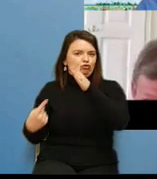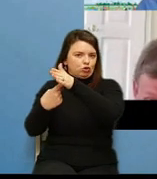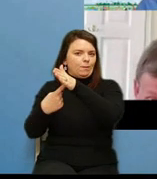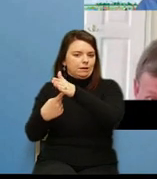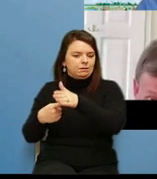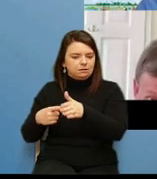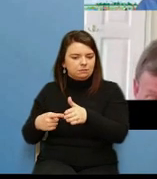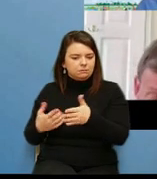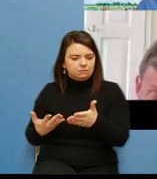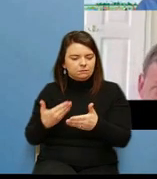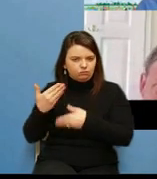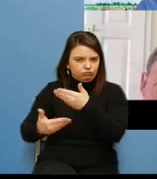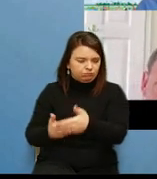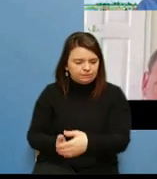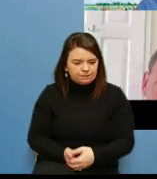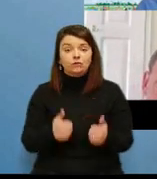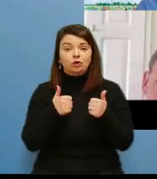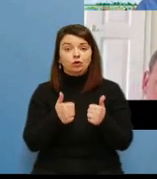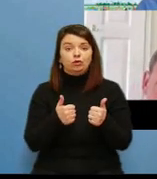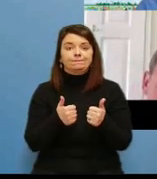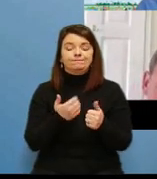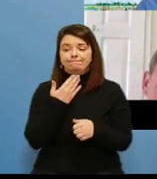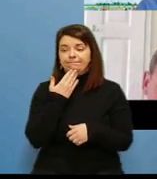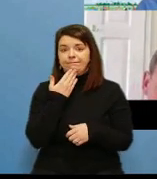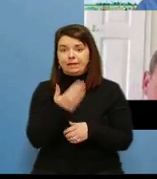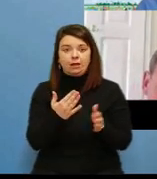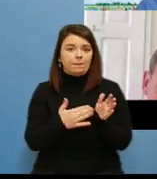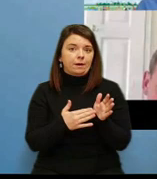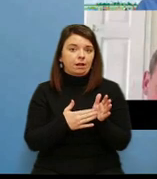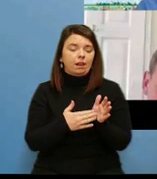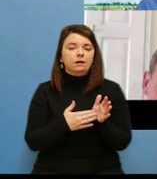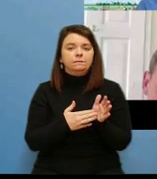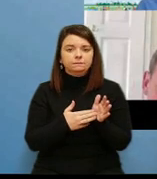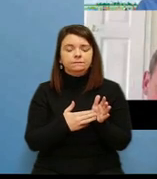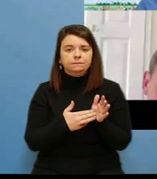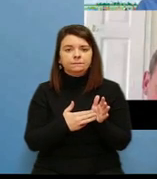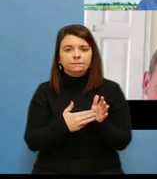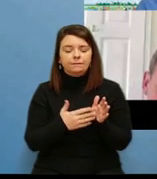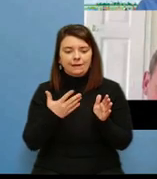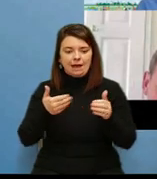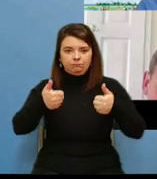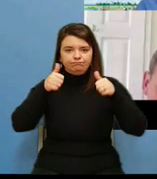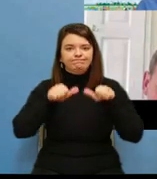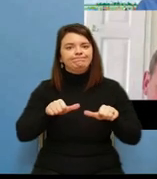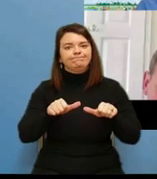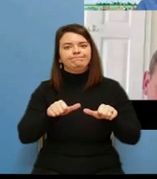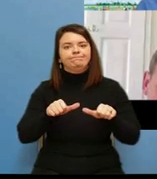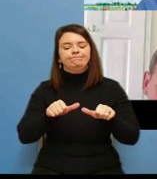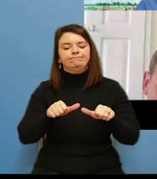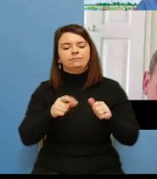which predominantly we'll try to deliver. Yeah. Good. Many thanks,